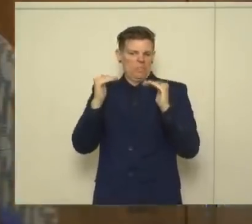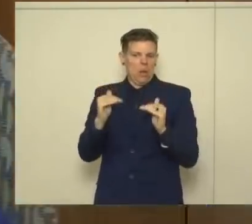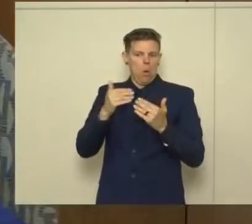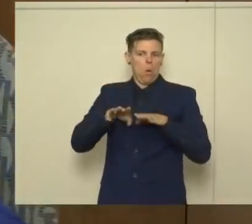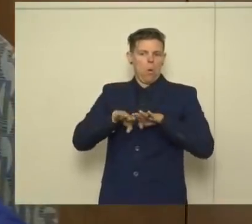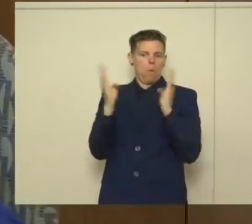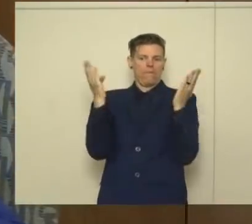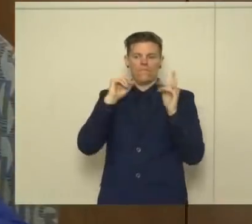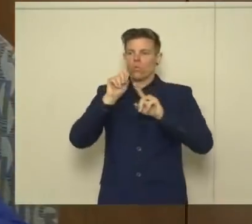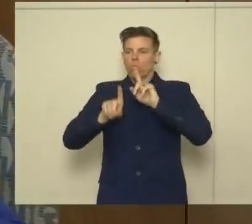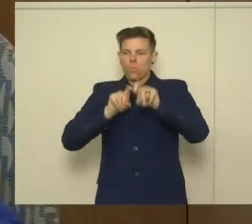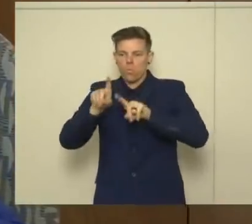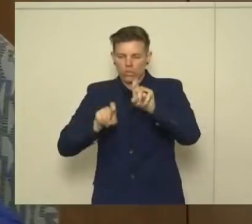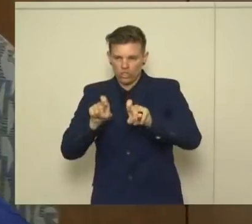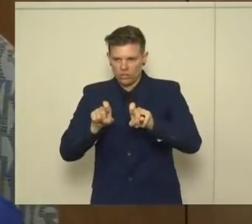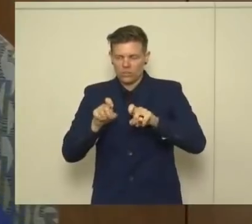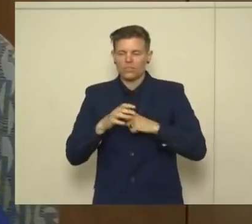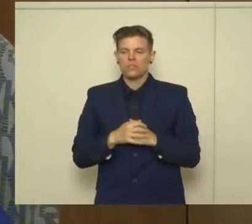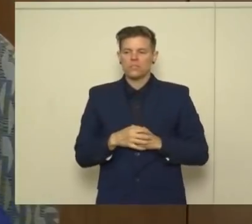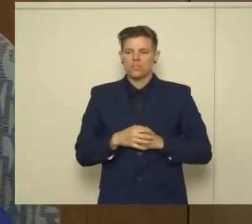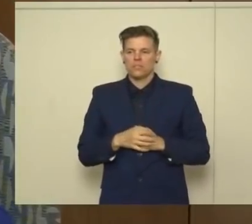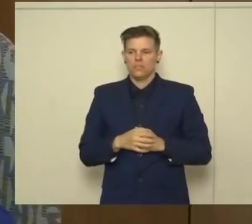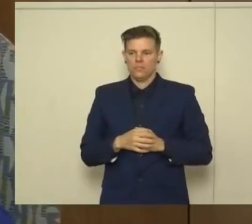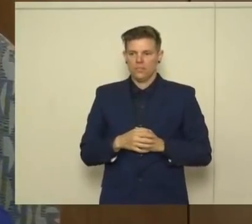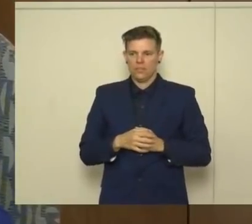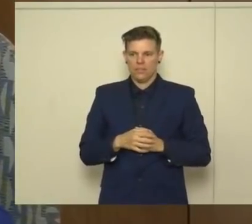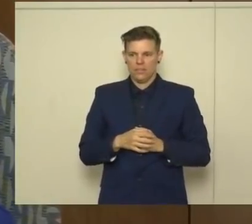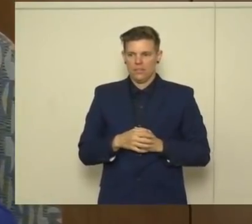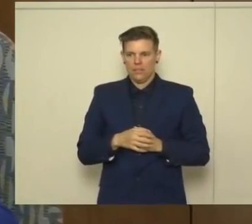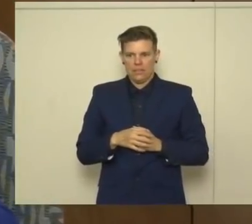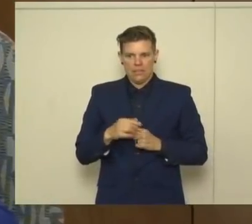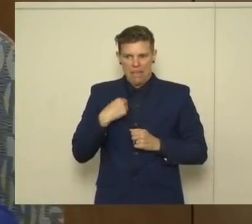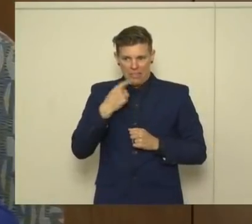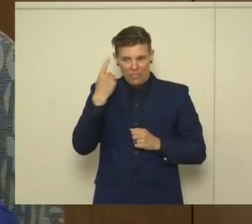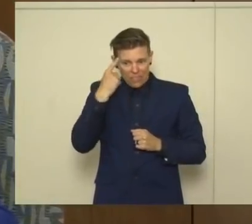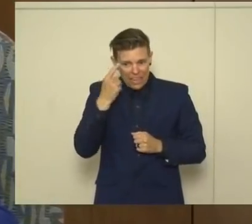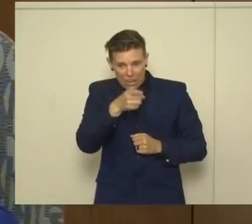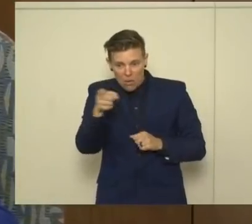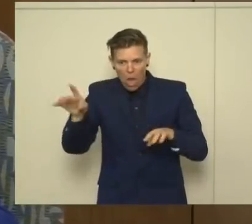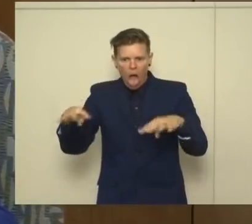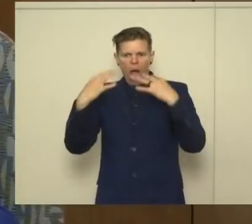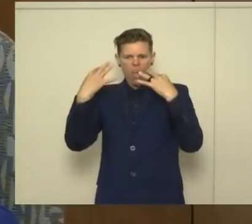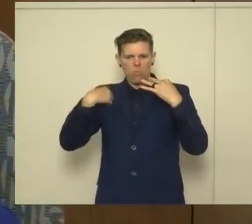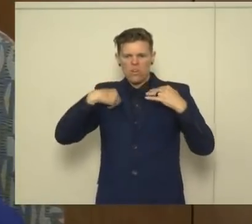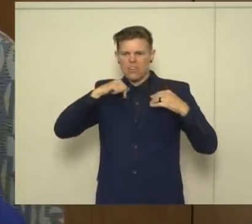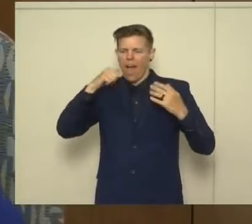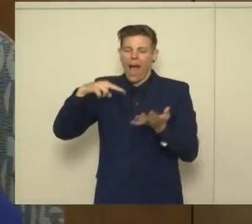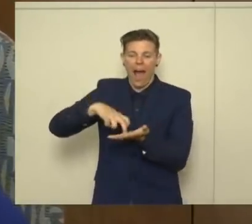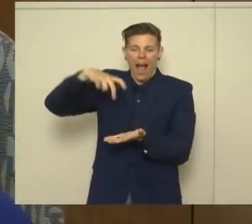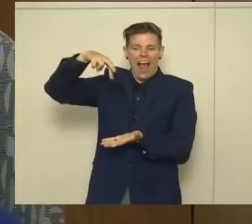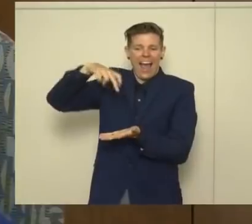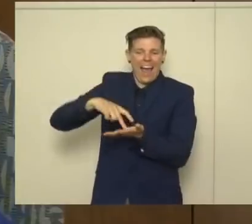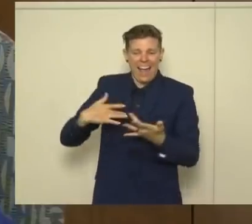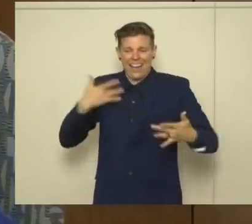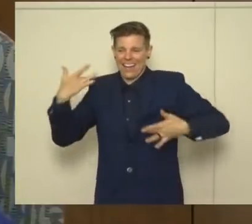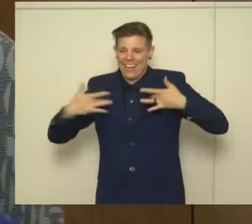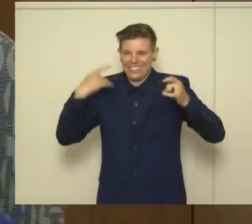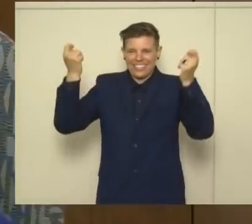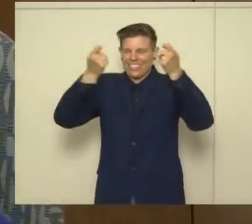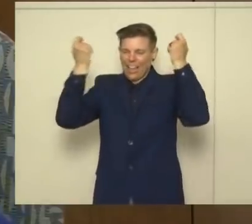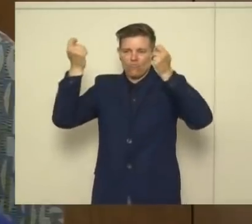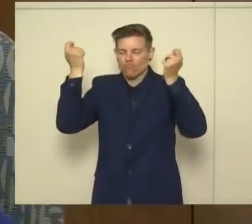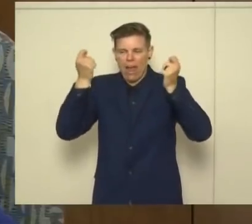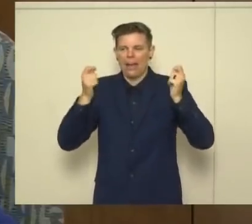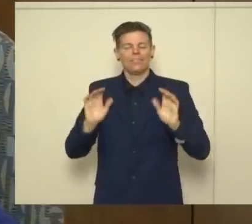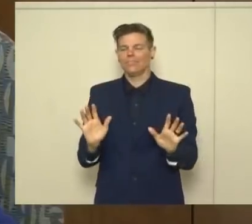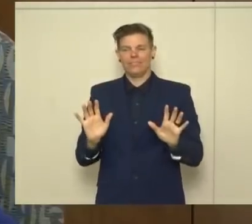not celebrating. We are. We've created, I think, a very productive balance between constantly